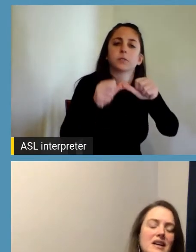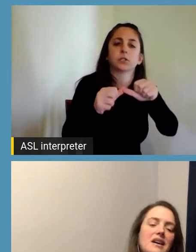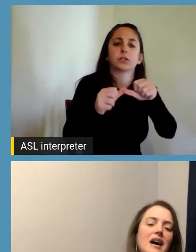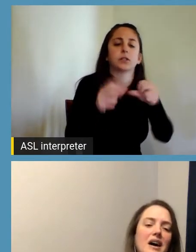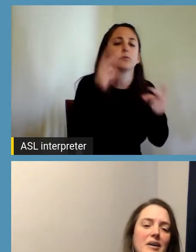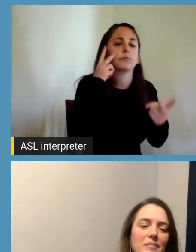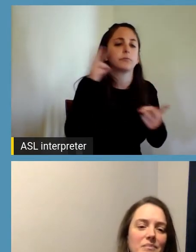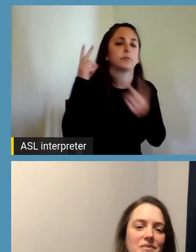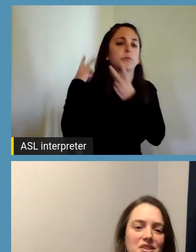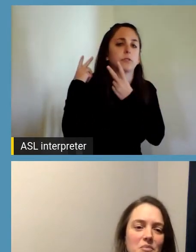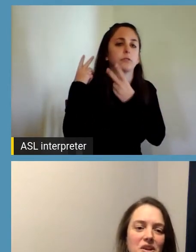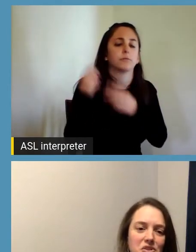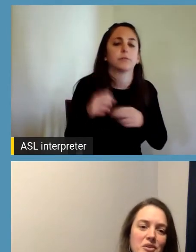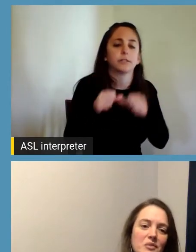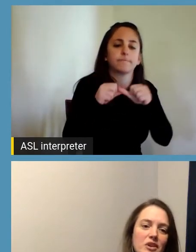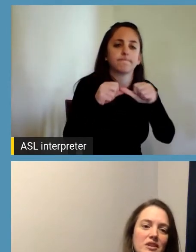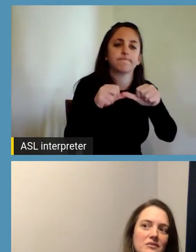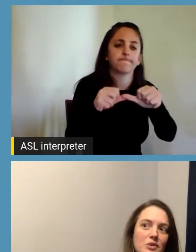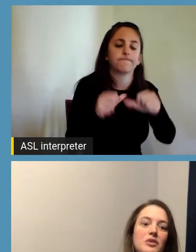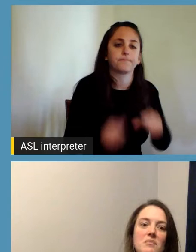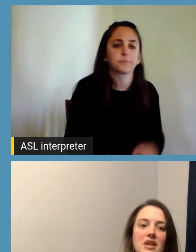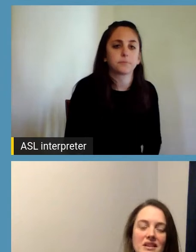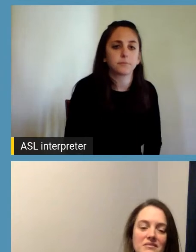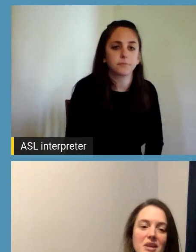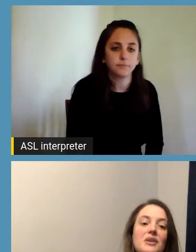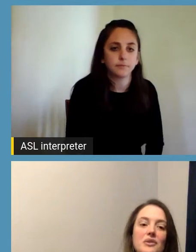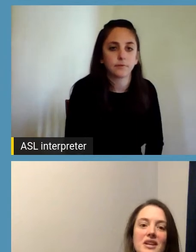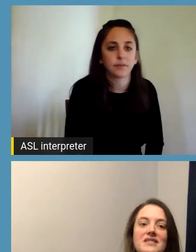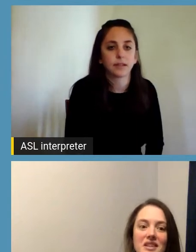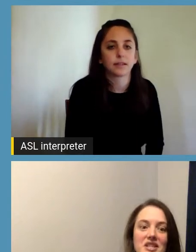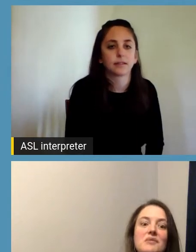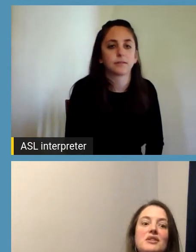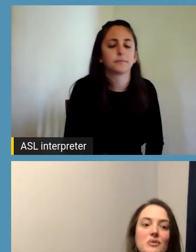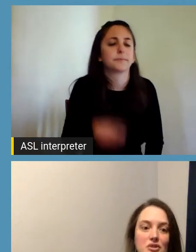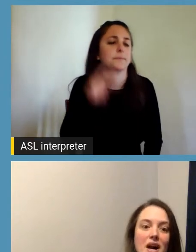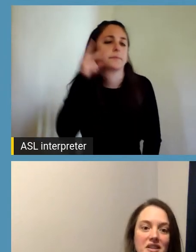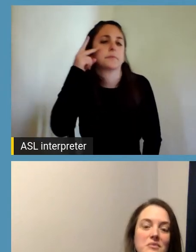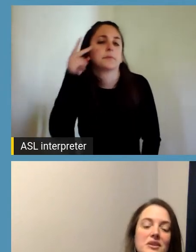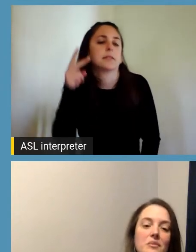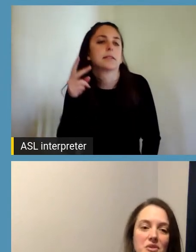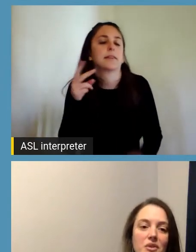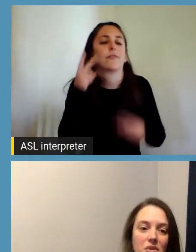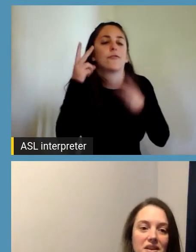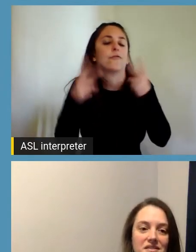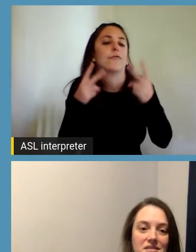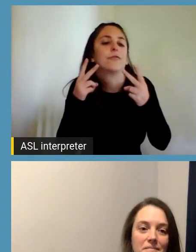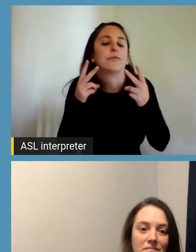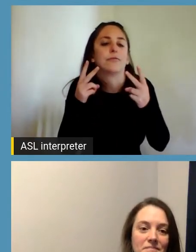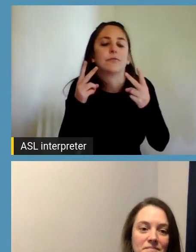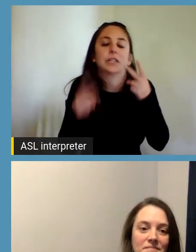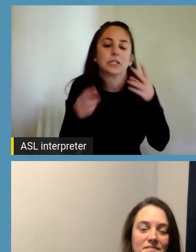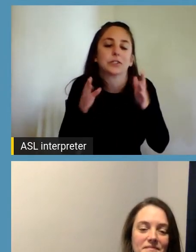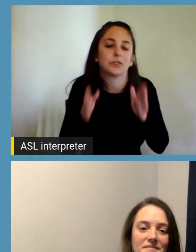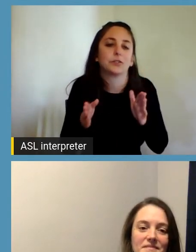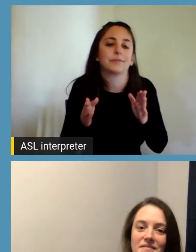it to make sure that we're really meeting their needs and continuing to attract them to come to GORE Place.